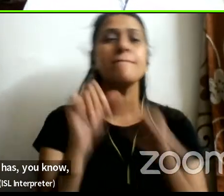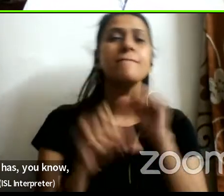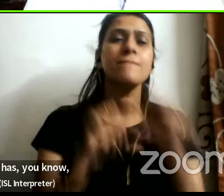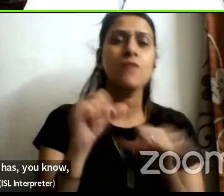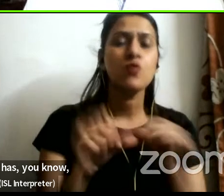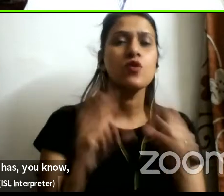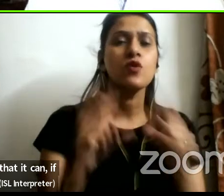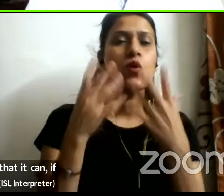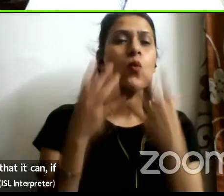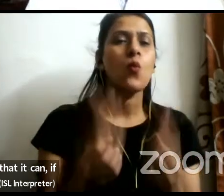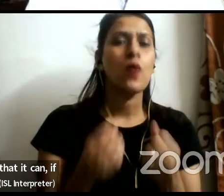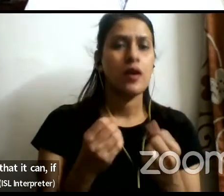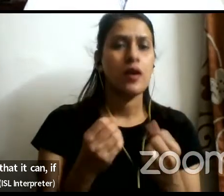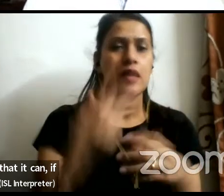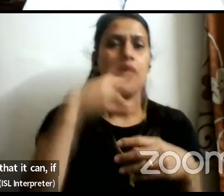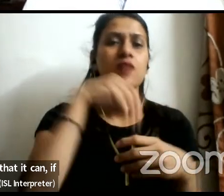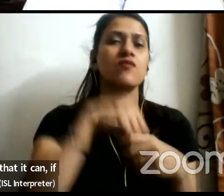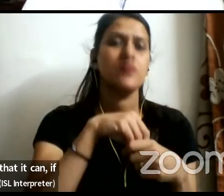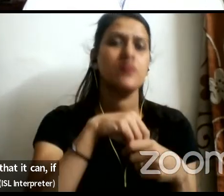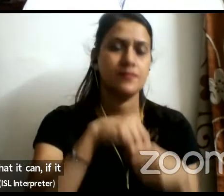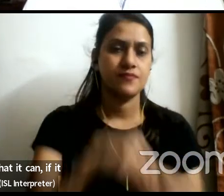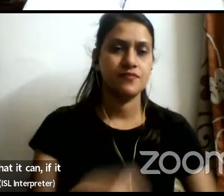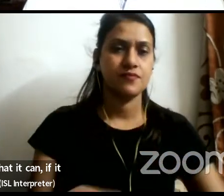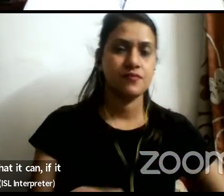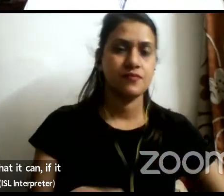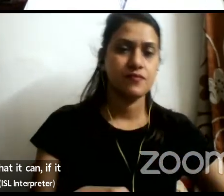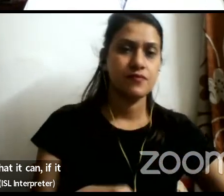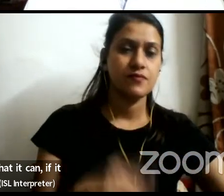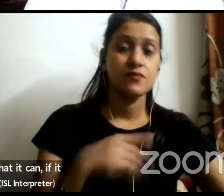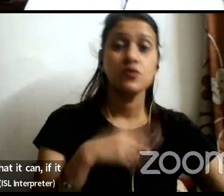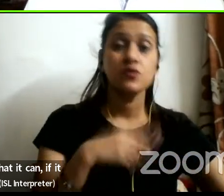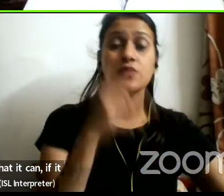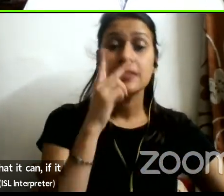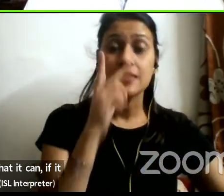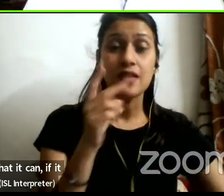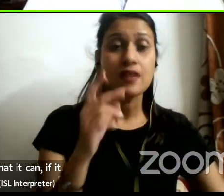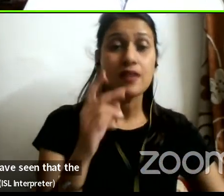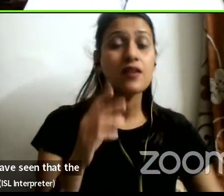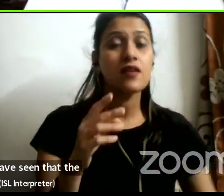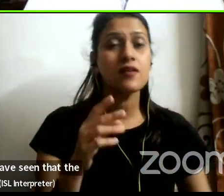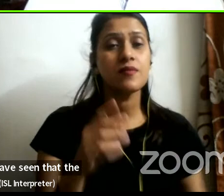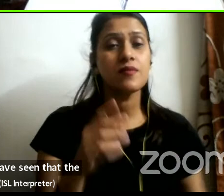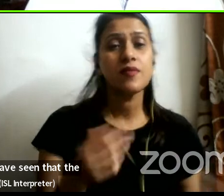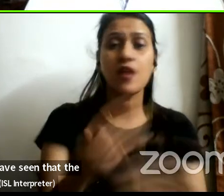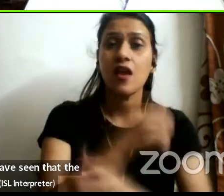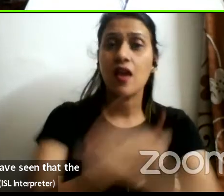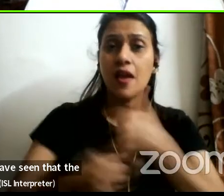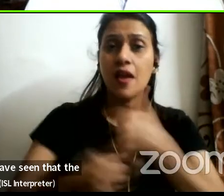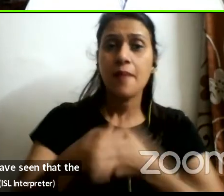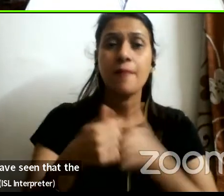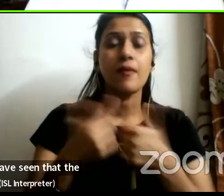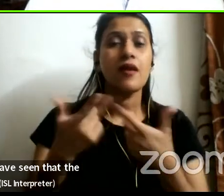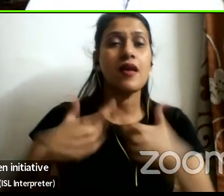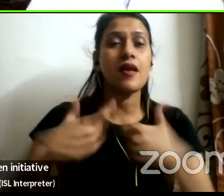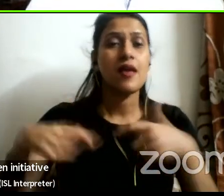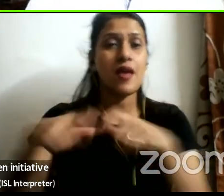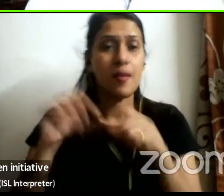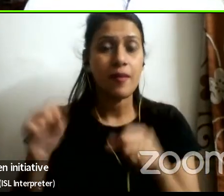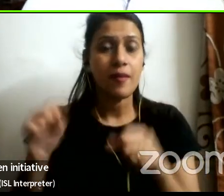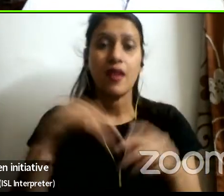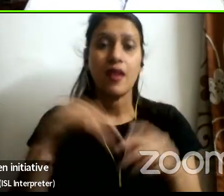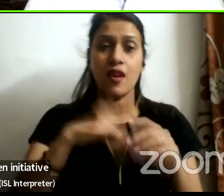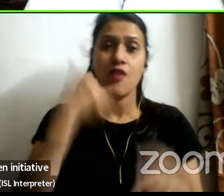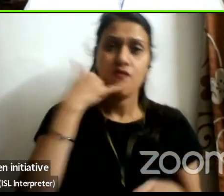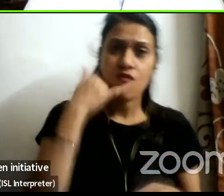to, engage in market. And we have seen that the Competition Commission has taken initiative in the telecom segment, right? Even